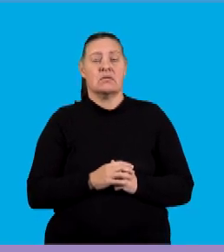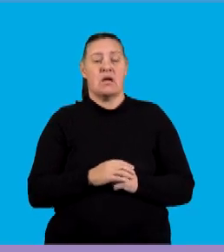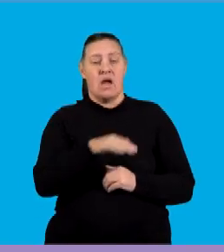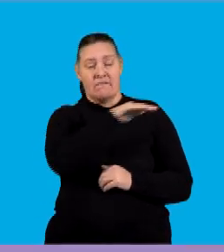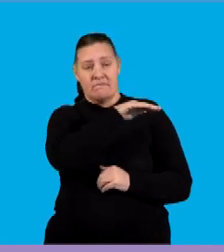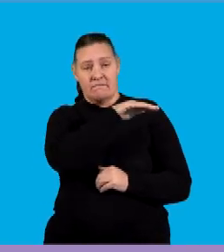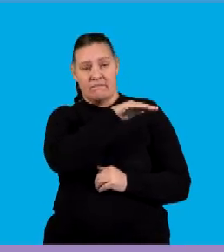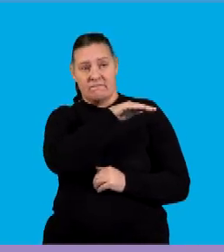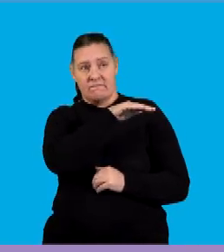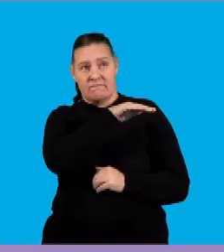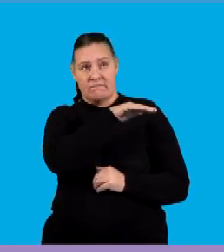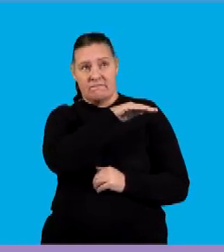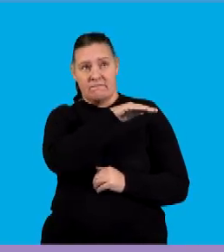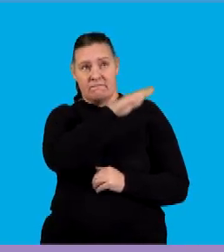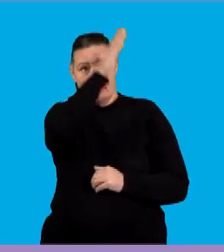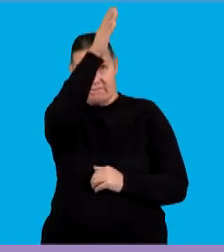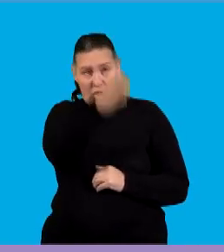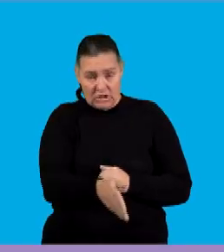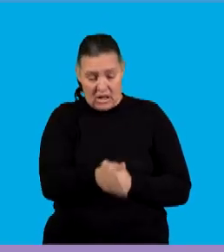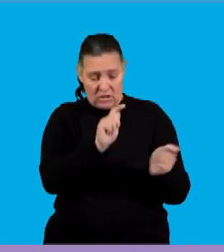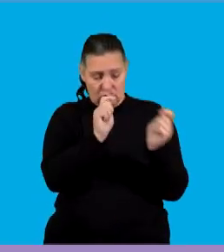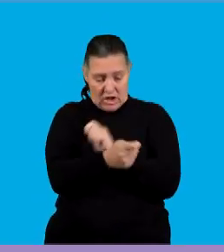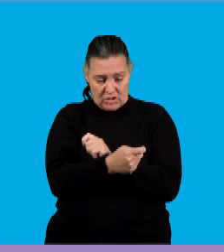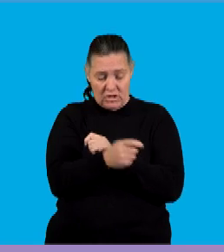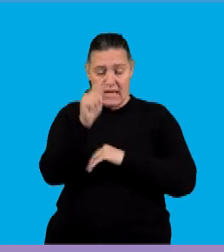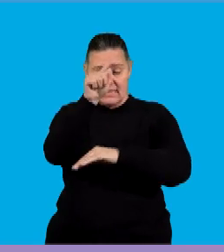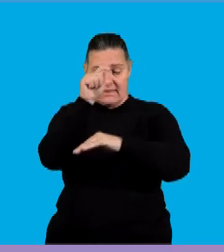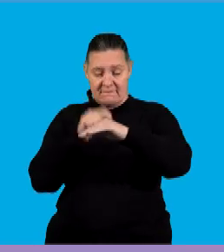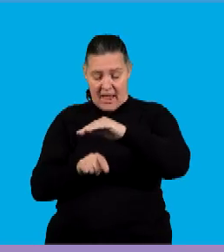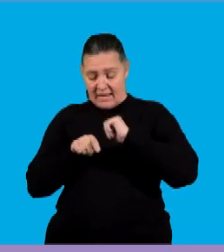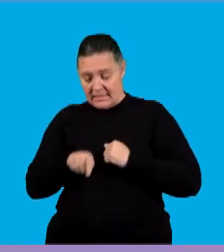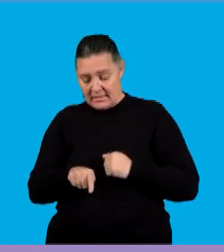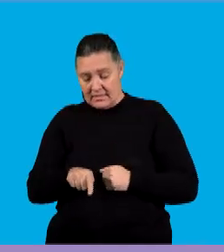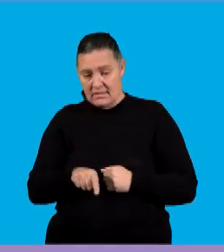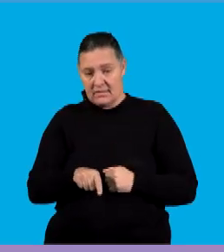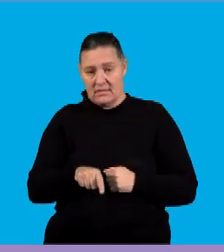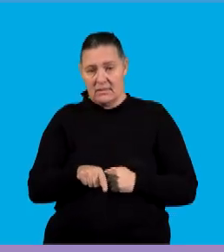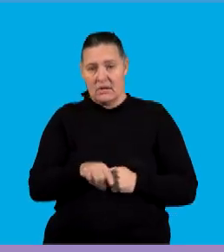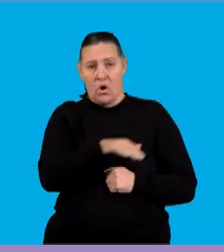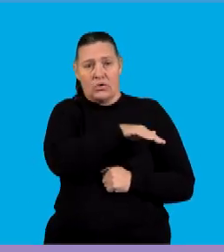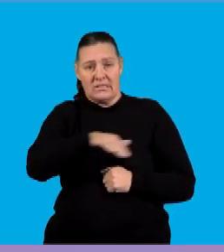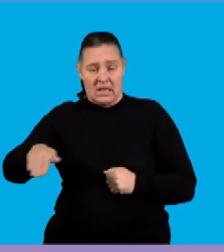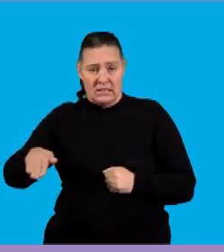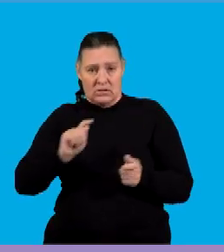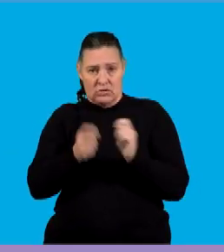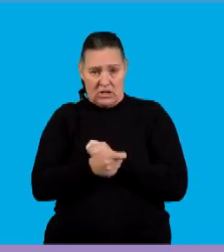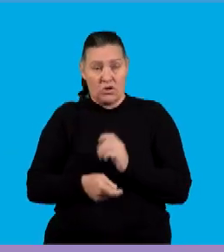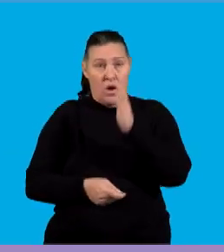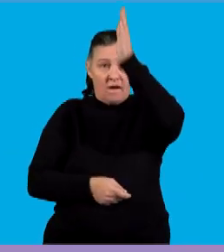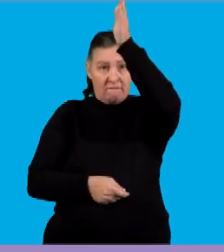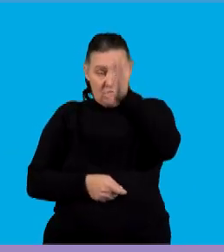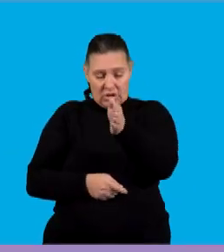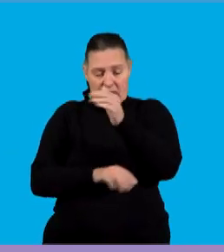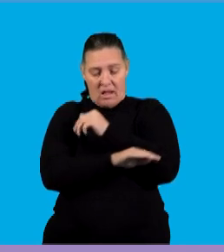divided by the horizontal change.